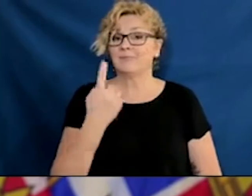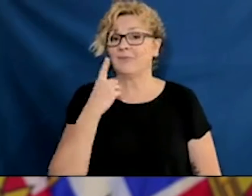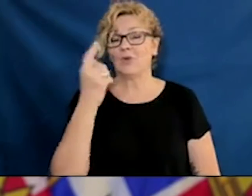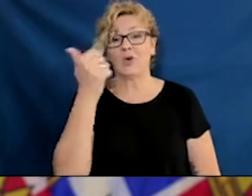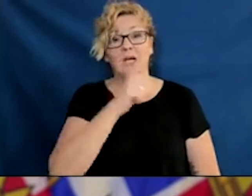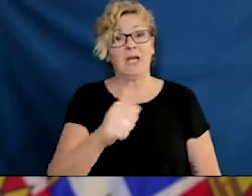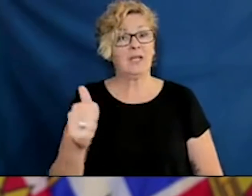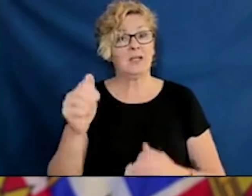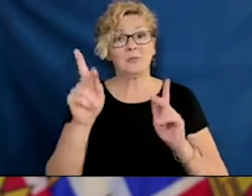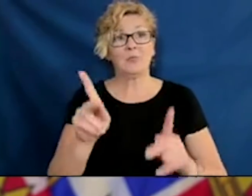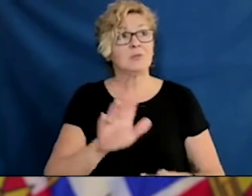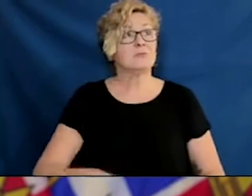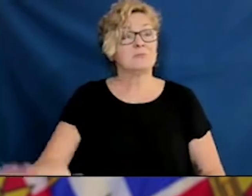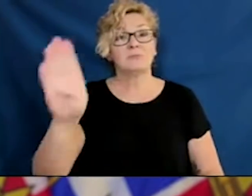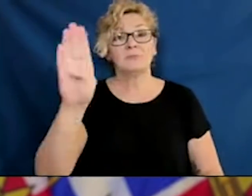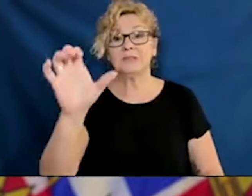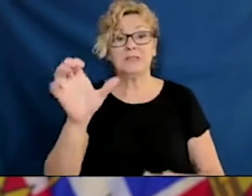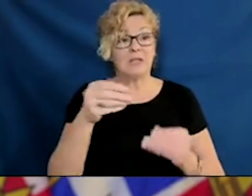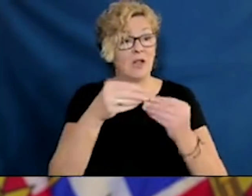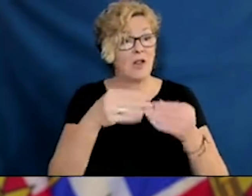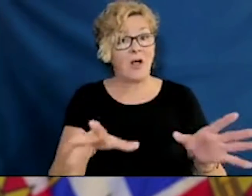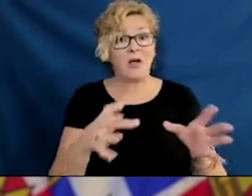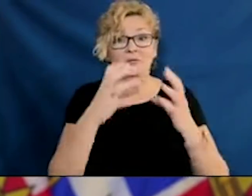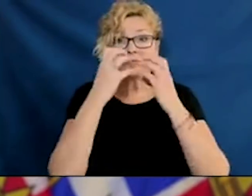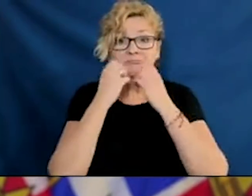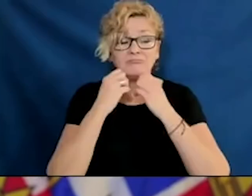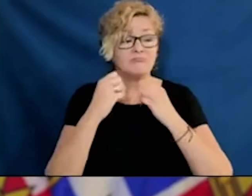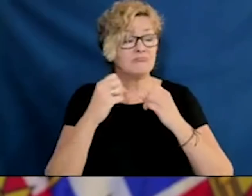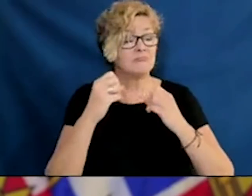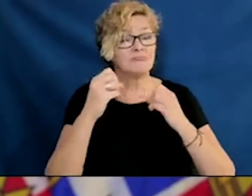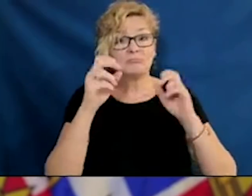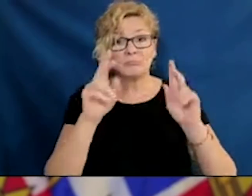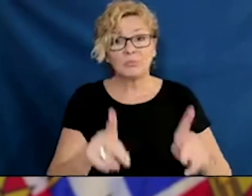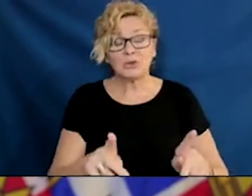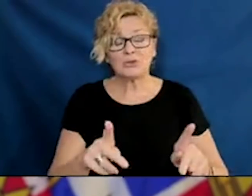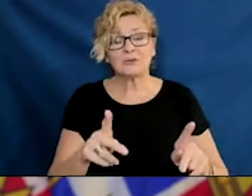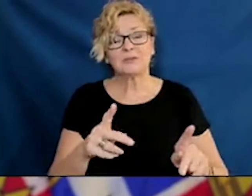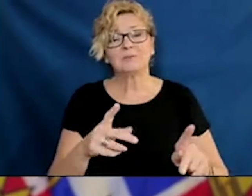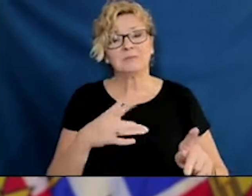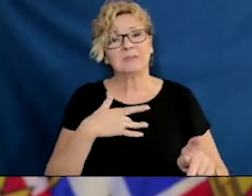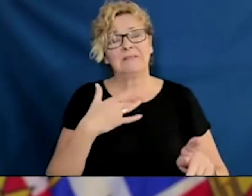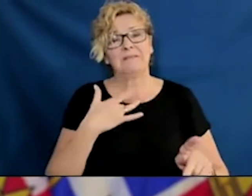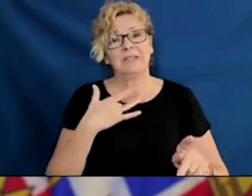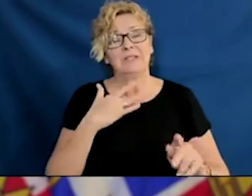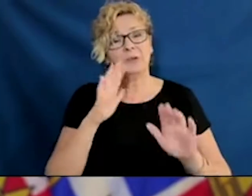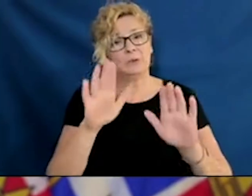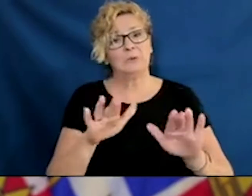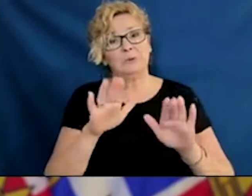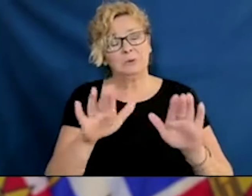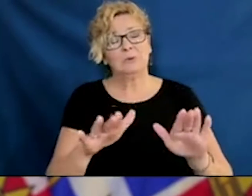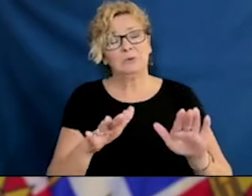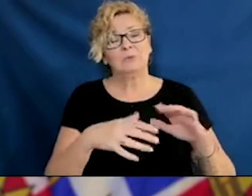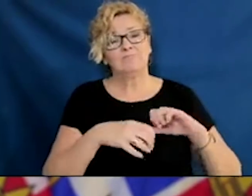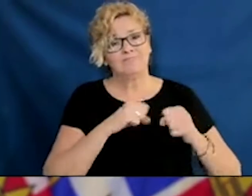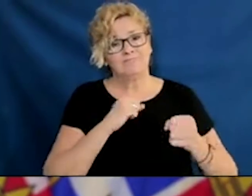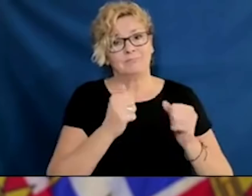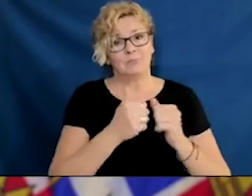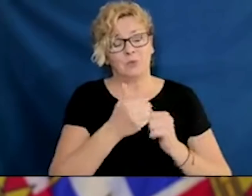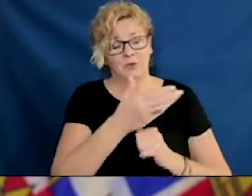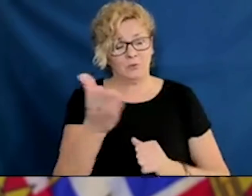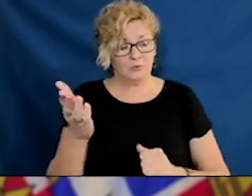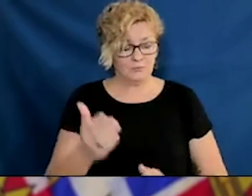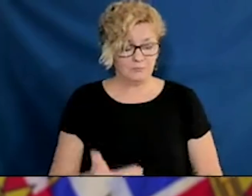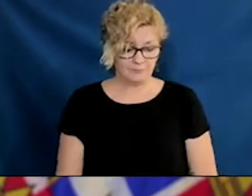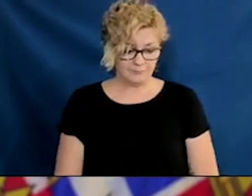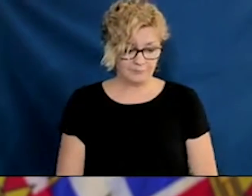We have one new healthcare outbreak at the West Side Care Residences group home, and outbreaks have